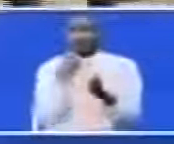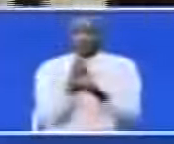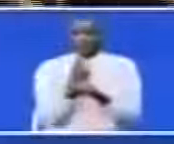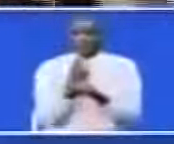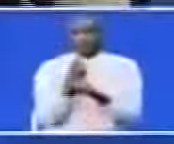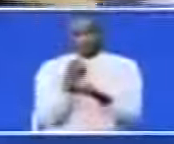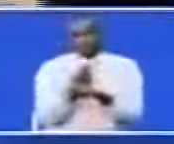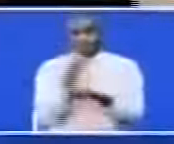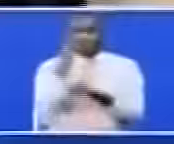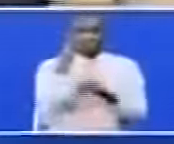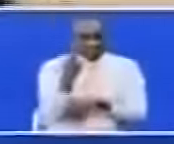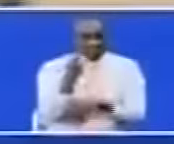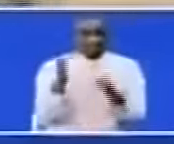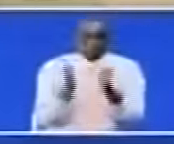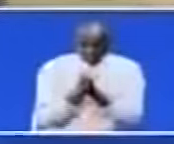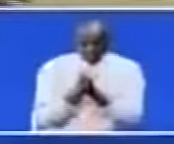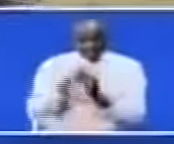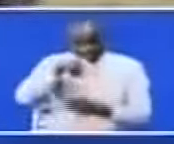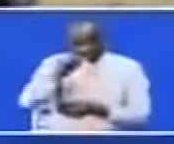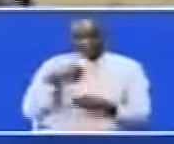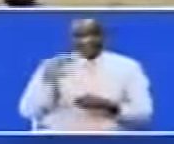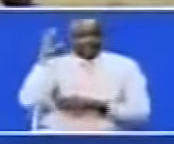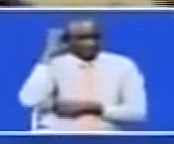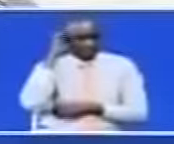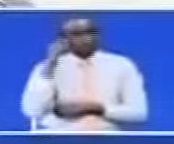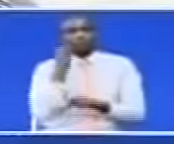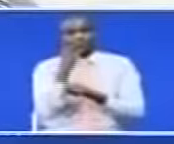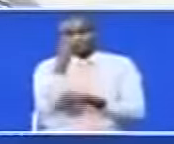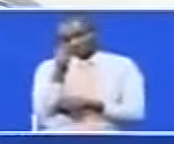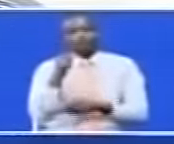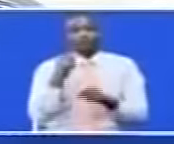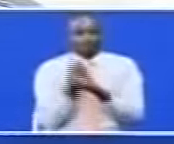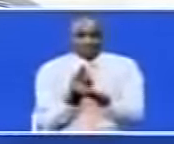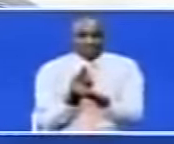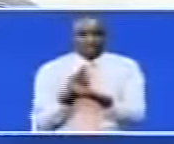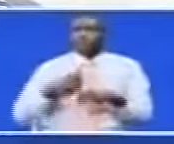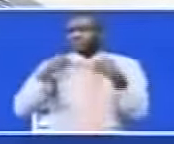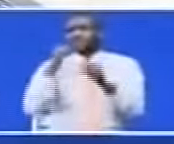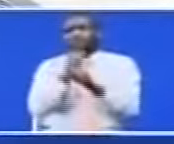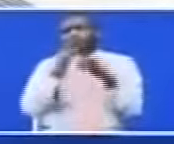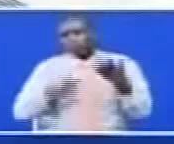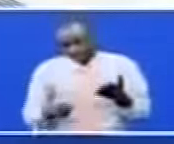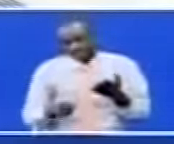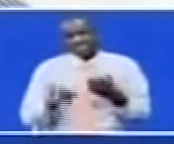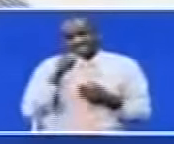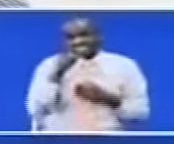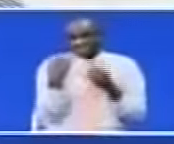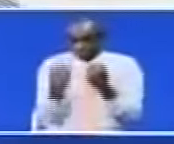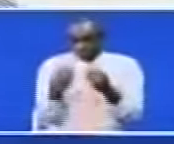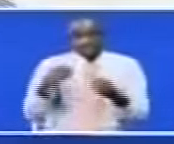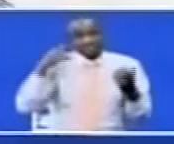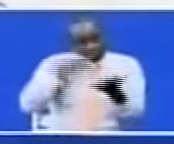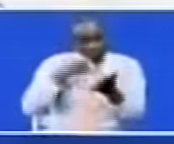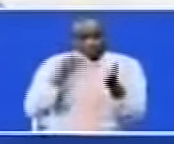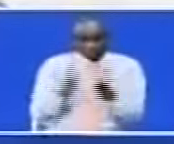23rd before facing Clifton College on 25th of November. So what we're trying to do is get the kids involved